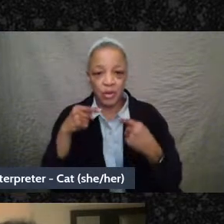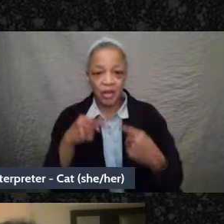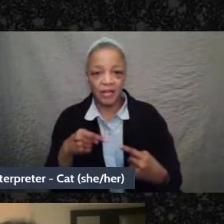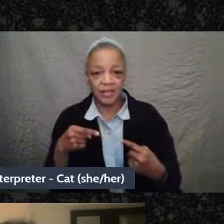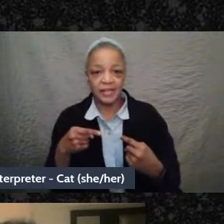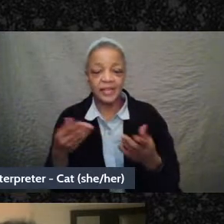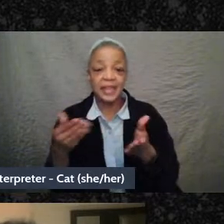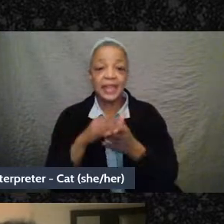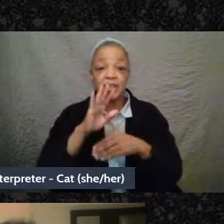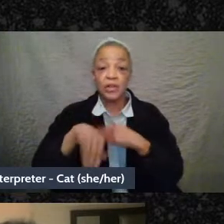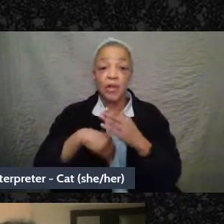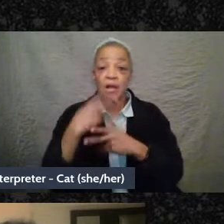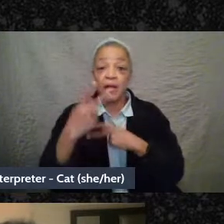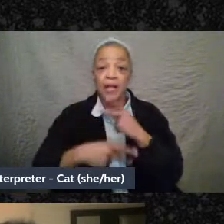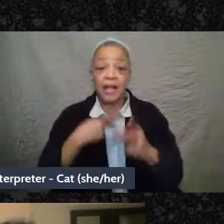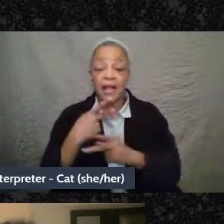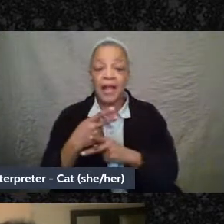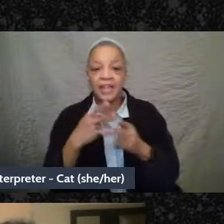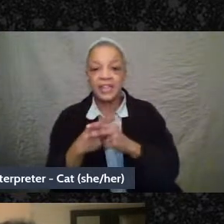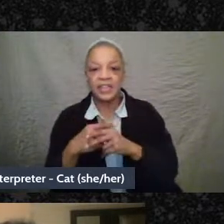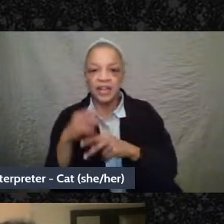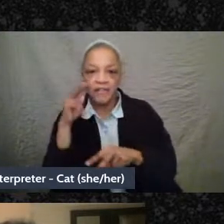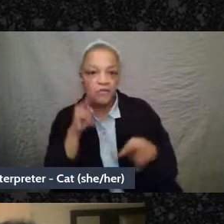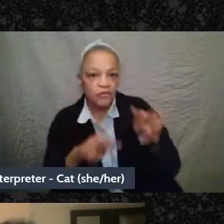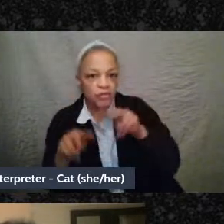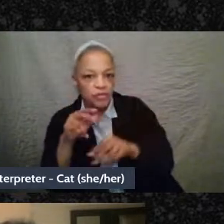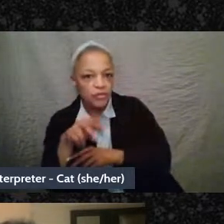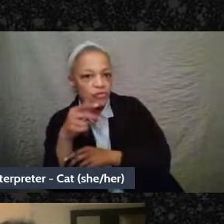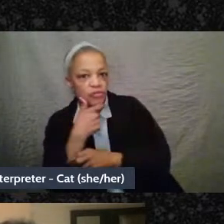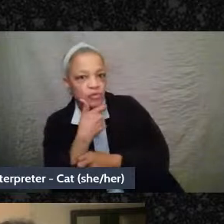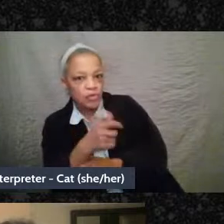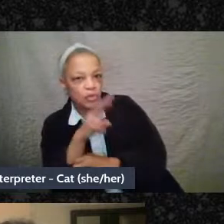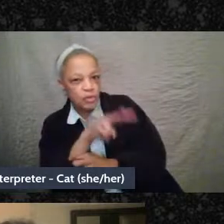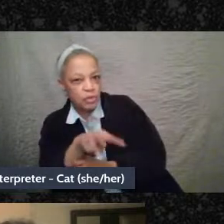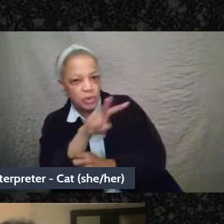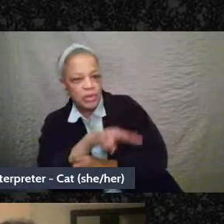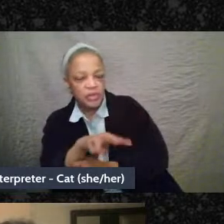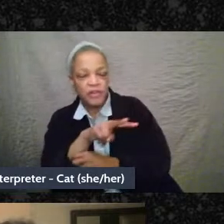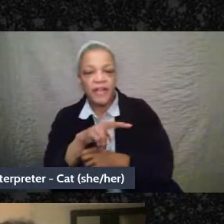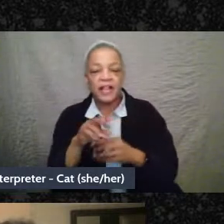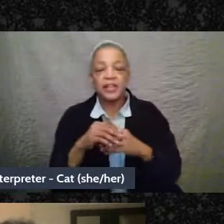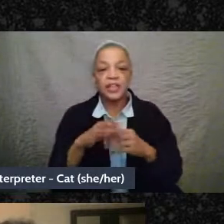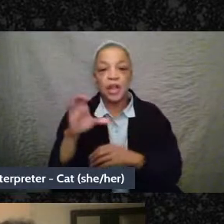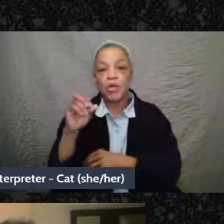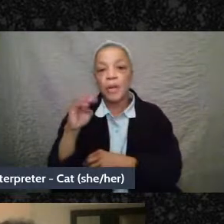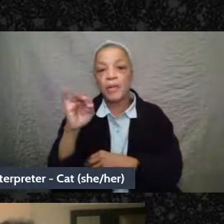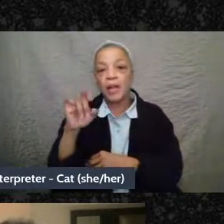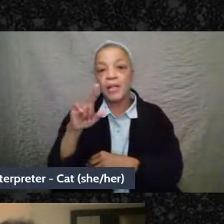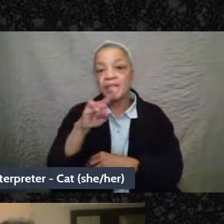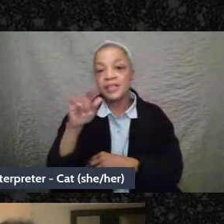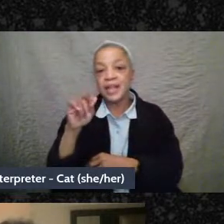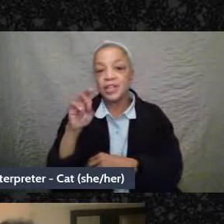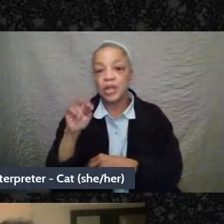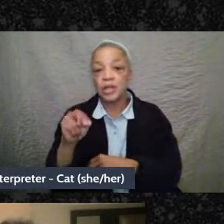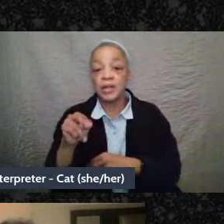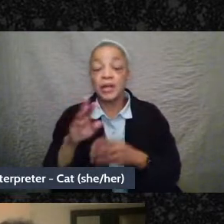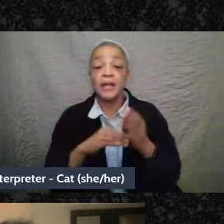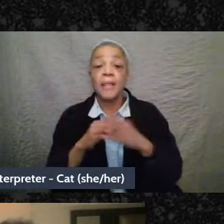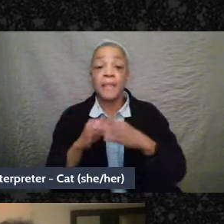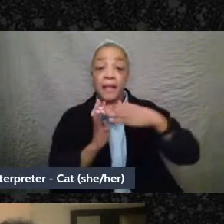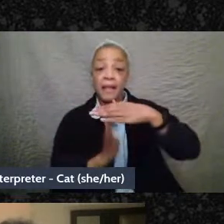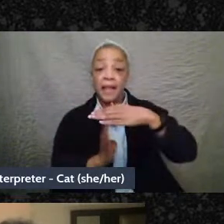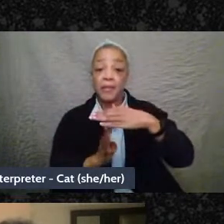forms of criminalization and surveillance. Along with a lot of other people, I've worked on shutting down the Immigrant Detention